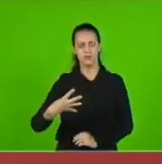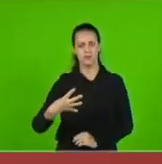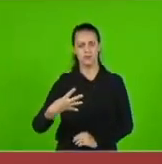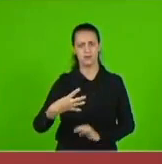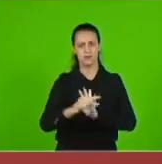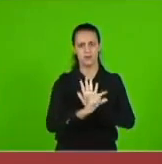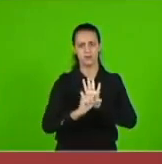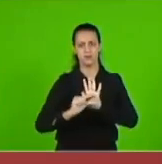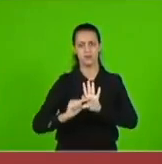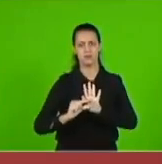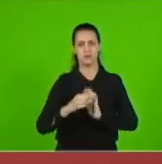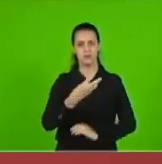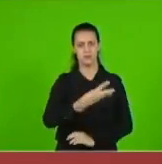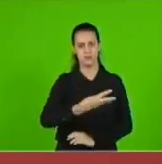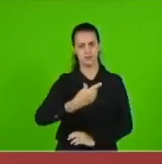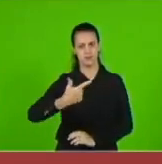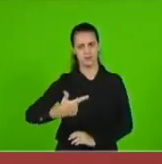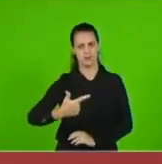chapter 24,